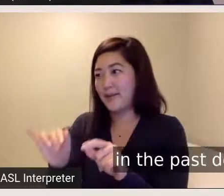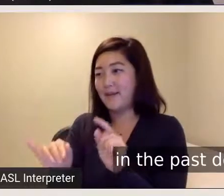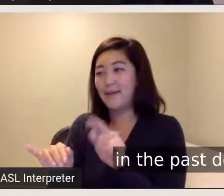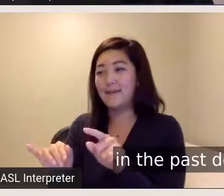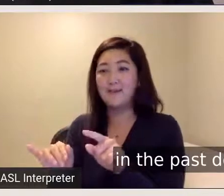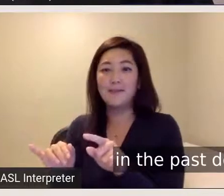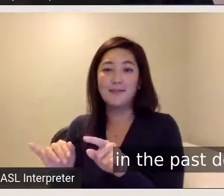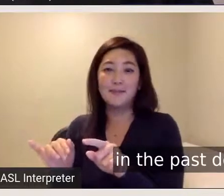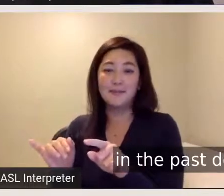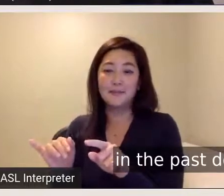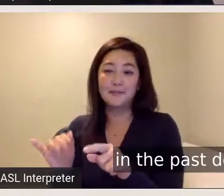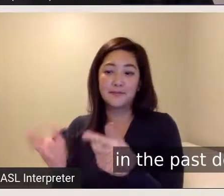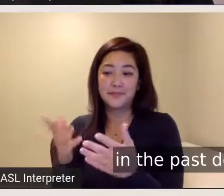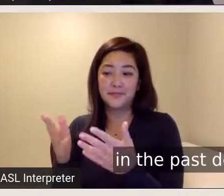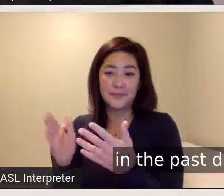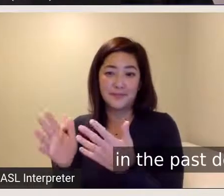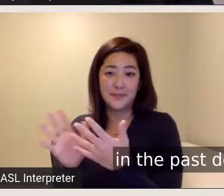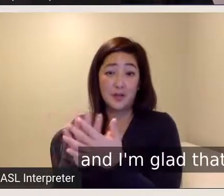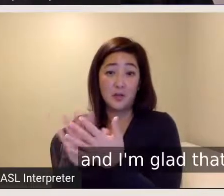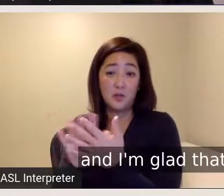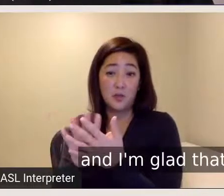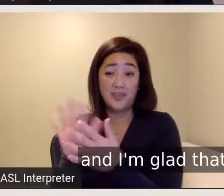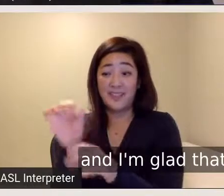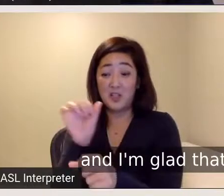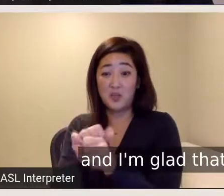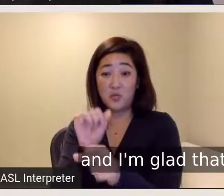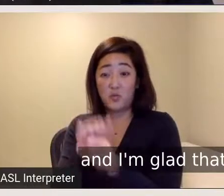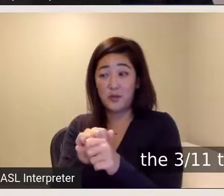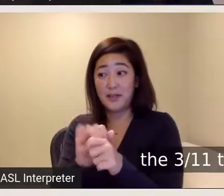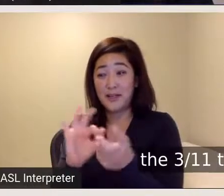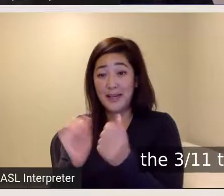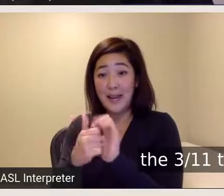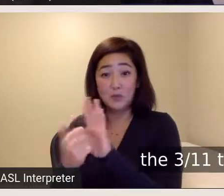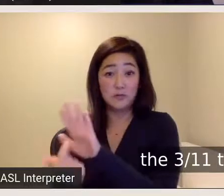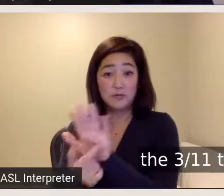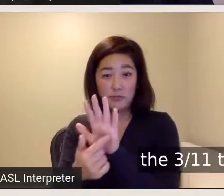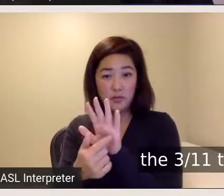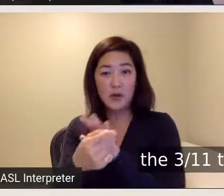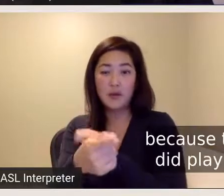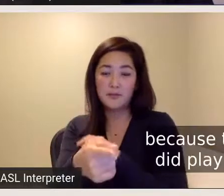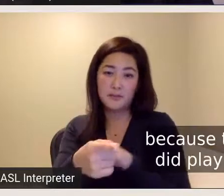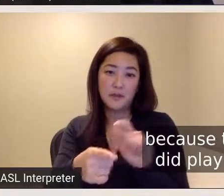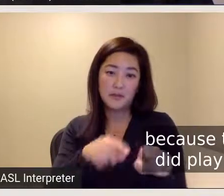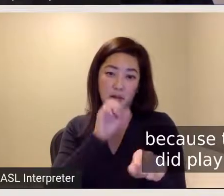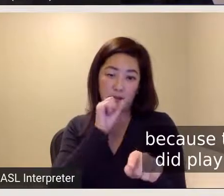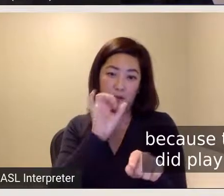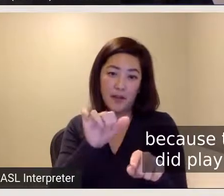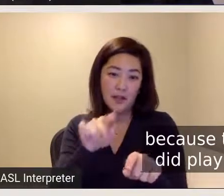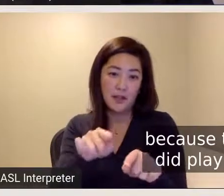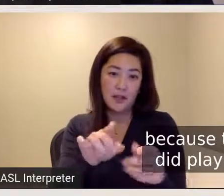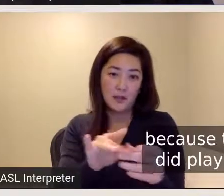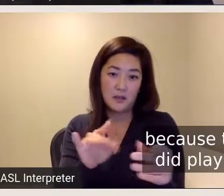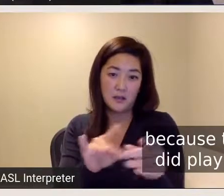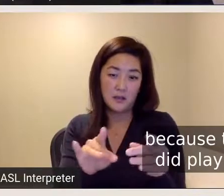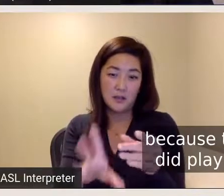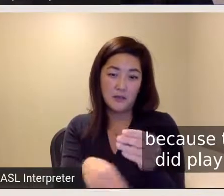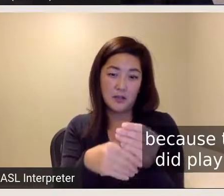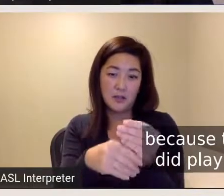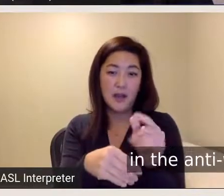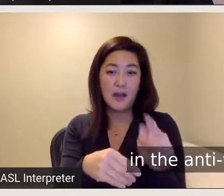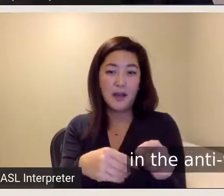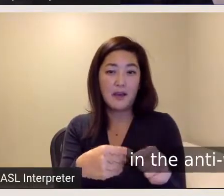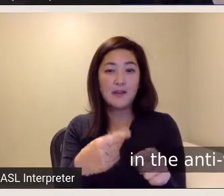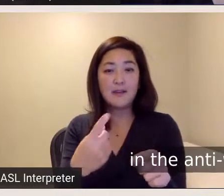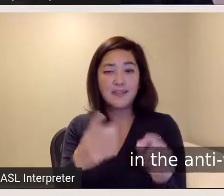in the past decade, certainly, and I'm glad that Daisuke brought up the 3/11 triple disaster, because that certainly did play a large